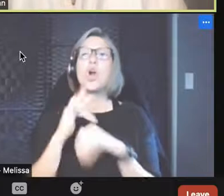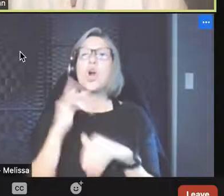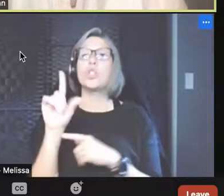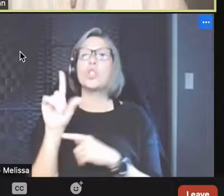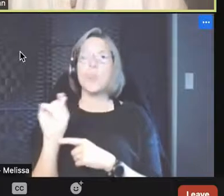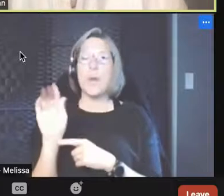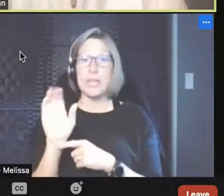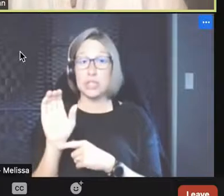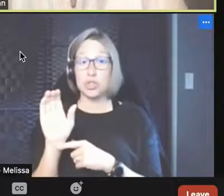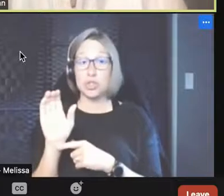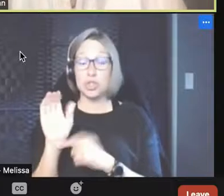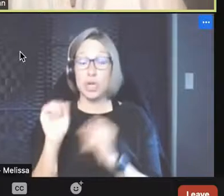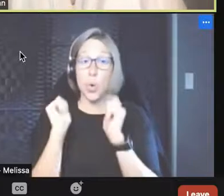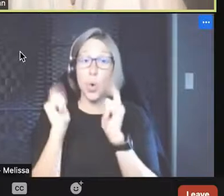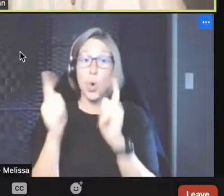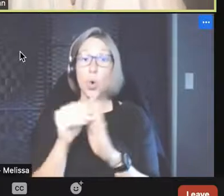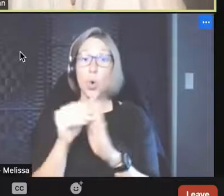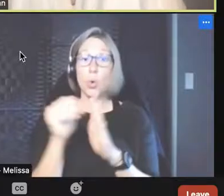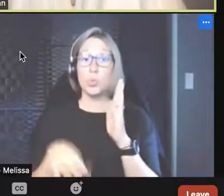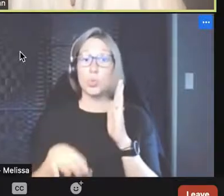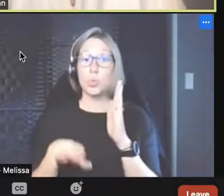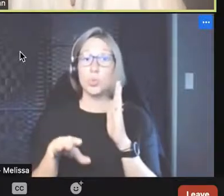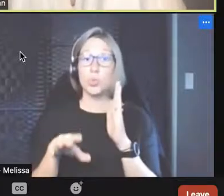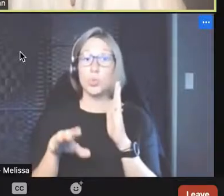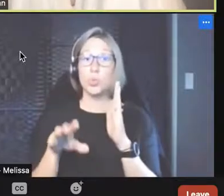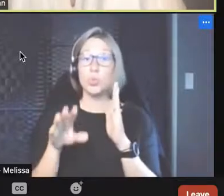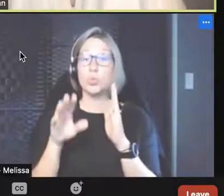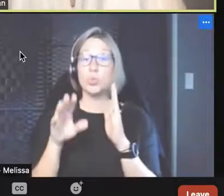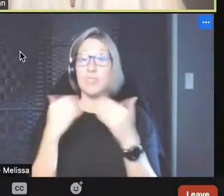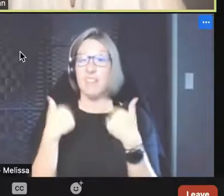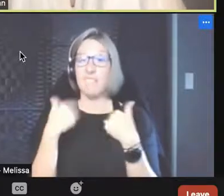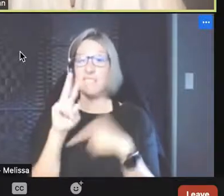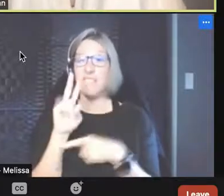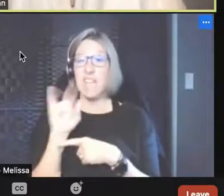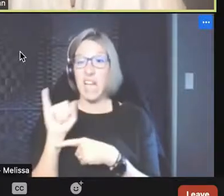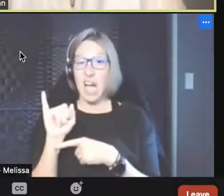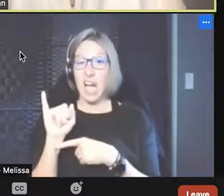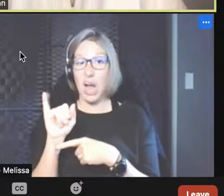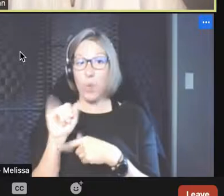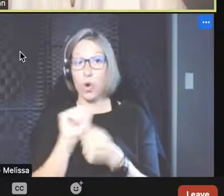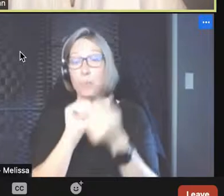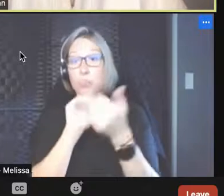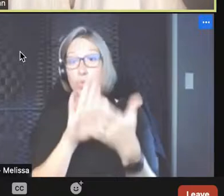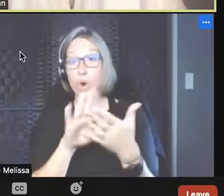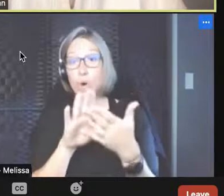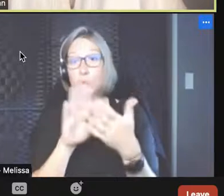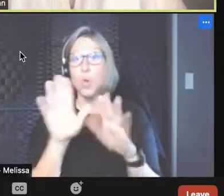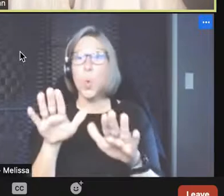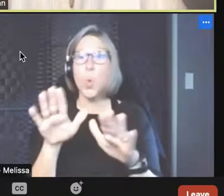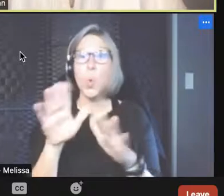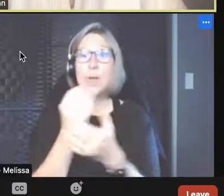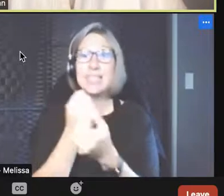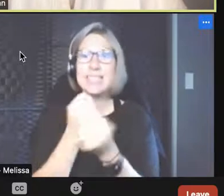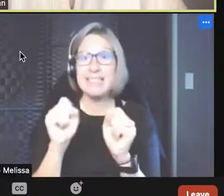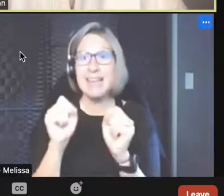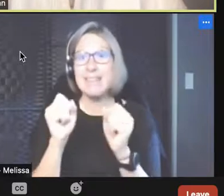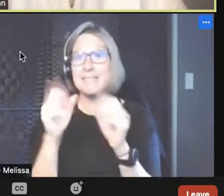all students with visual impairment were approached from a sight-saving perspective. So it was believed that vision,